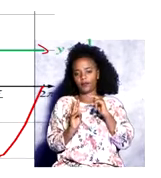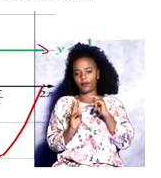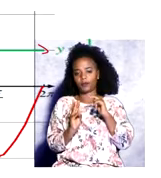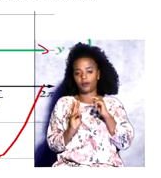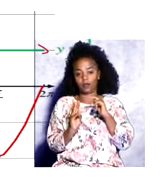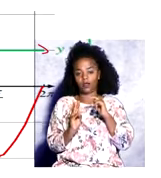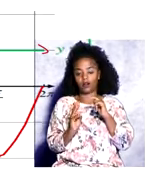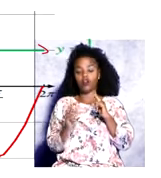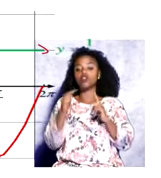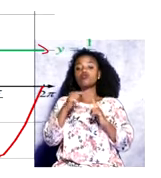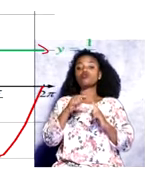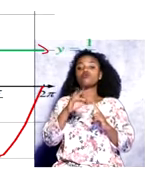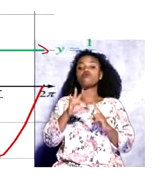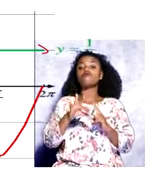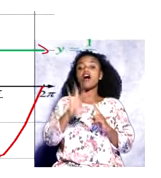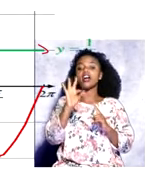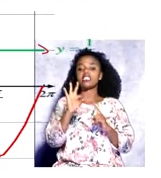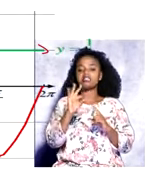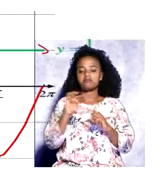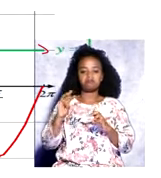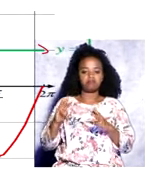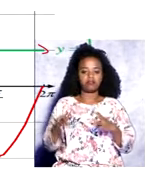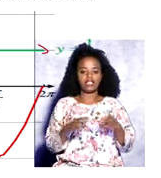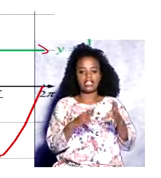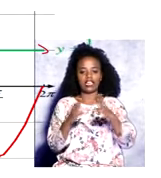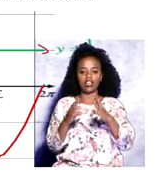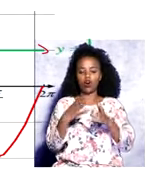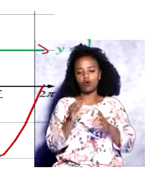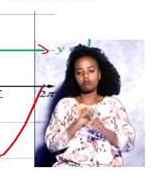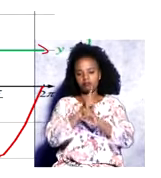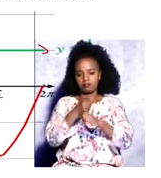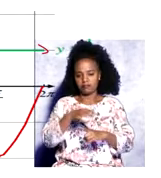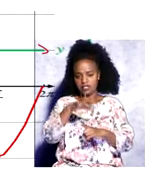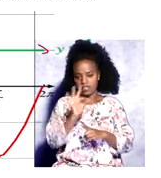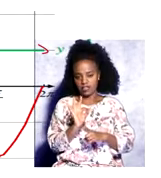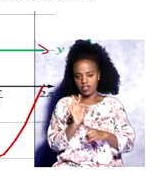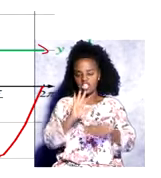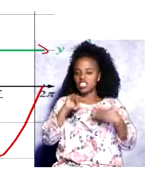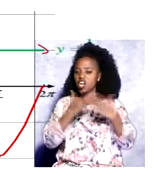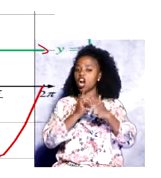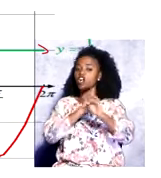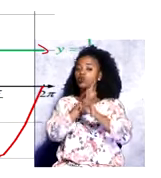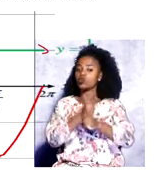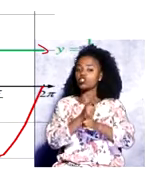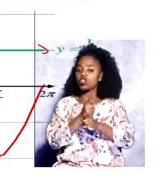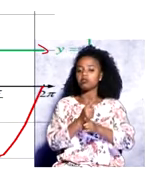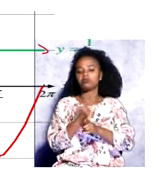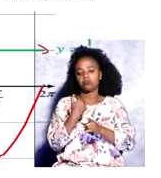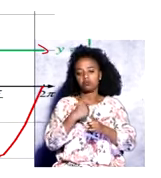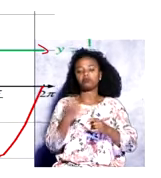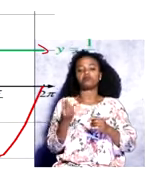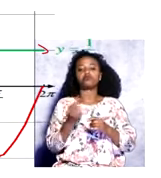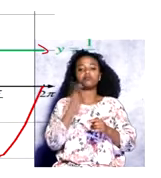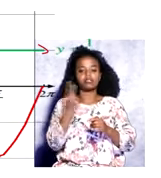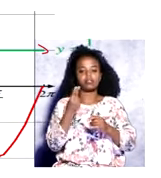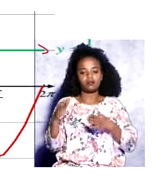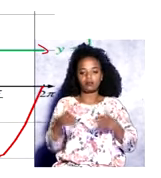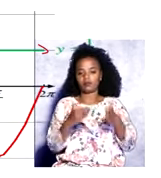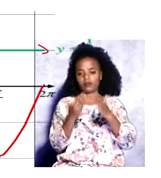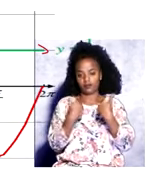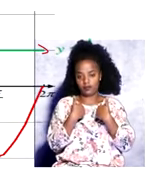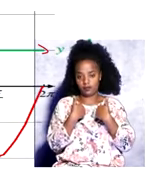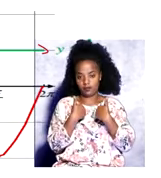So to find the technique of finding solution, we'll proceed. To find the general solution, we have a technique. So we'll proceed to